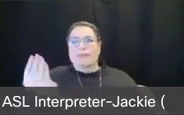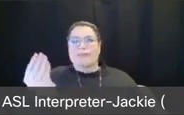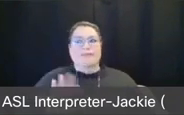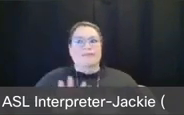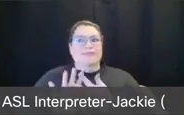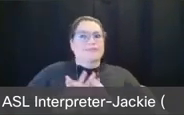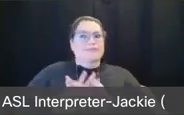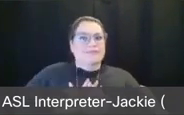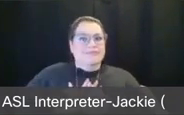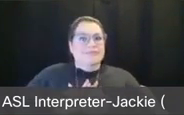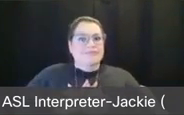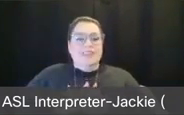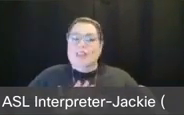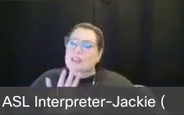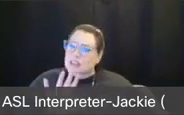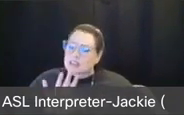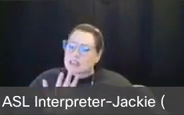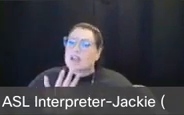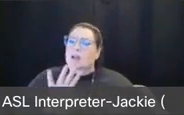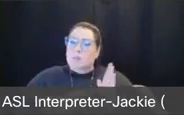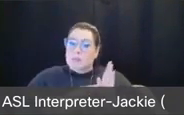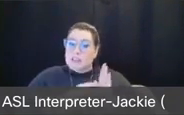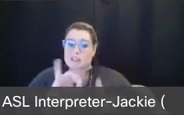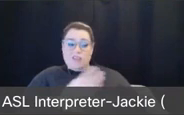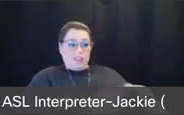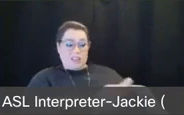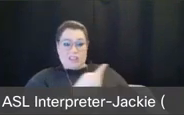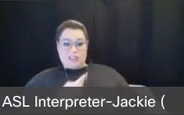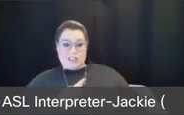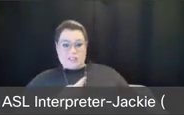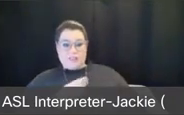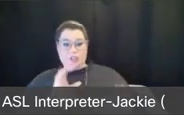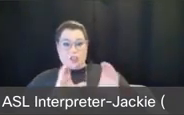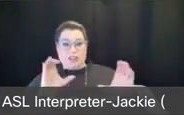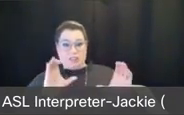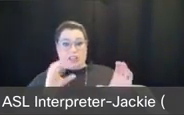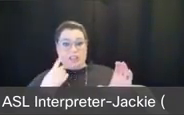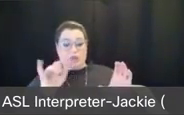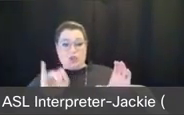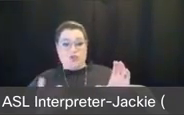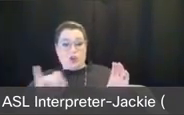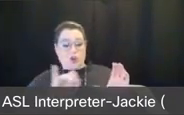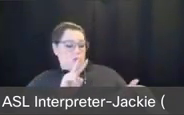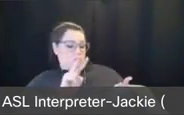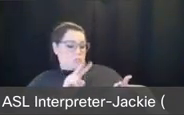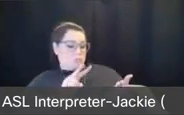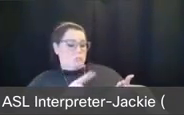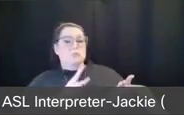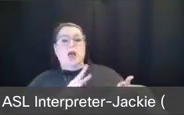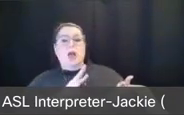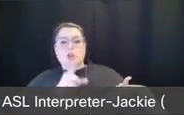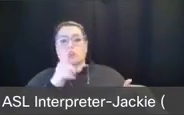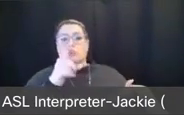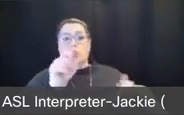you are given a certificate, there's nothing that stops you from contacting the insurance agent and saying, hey,